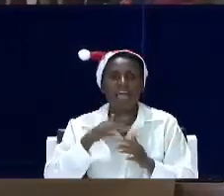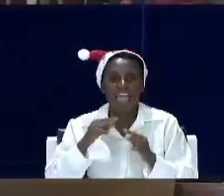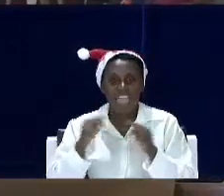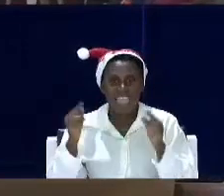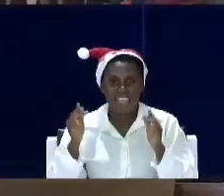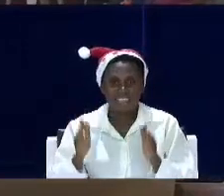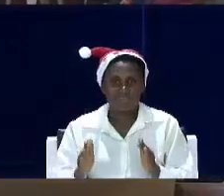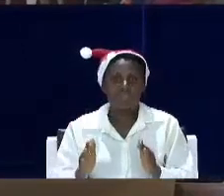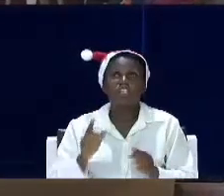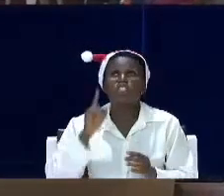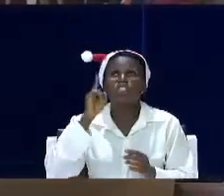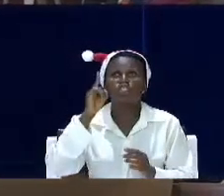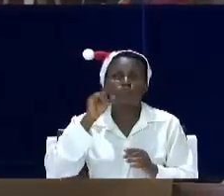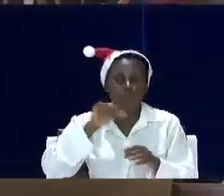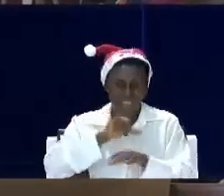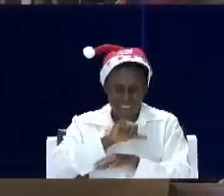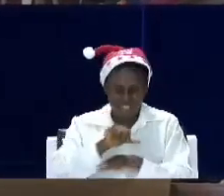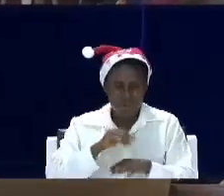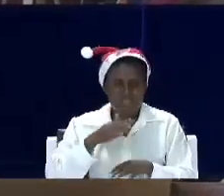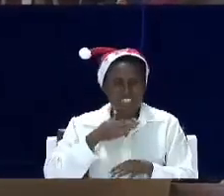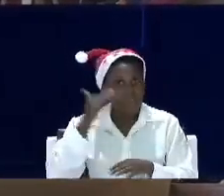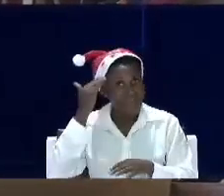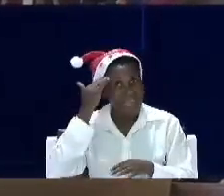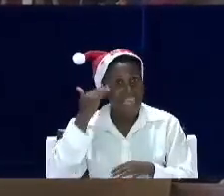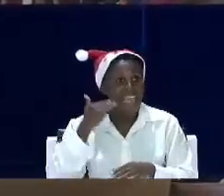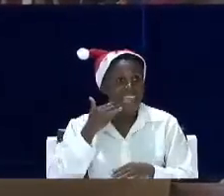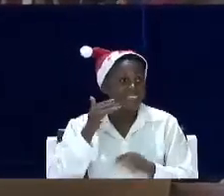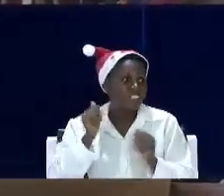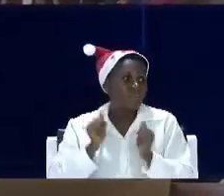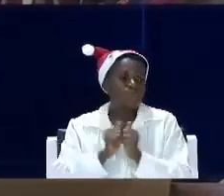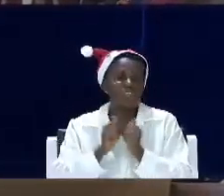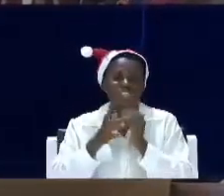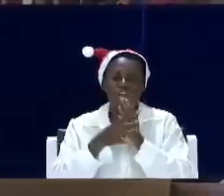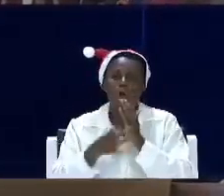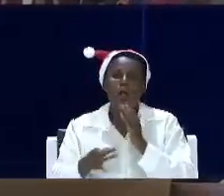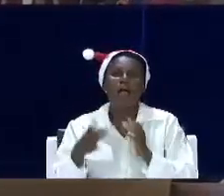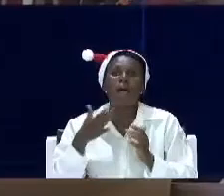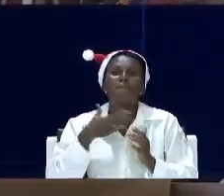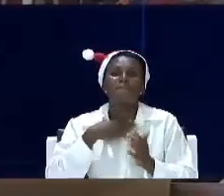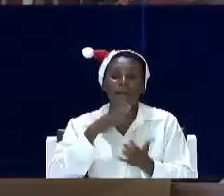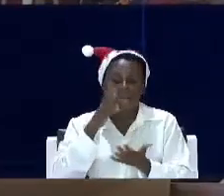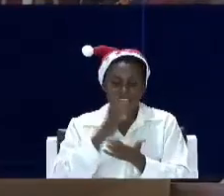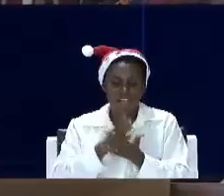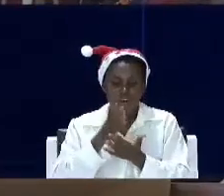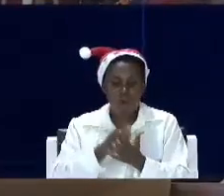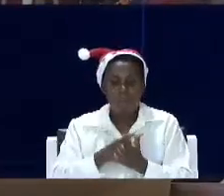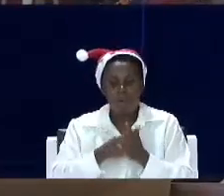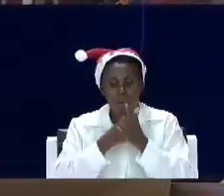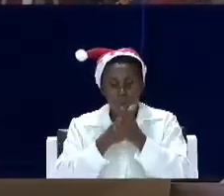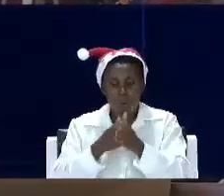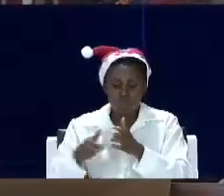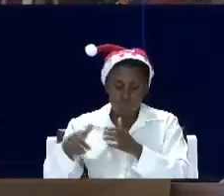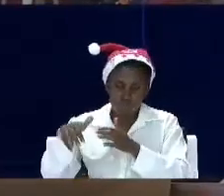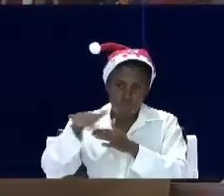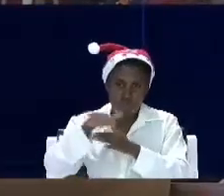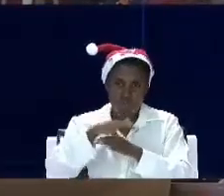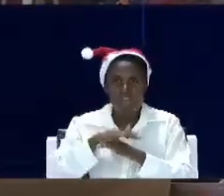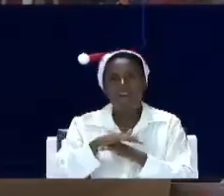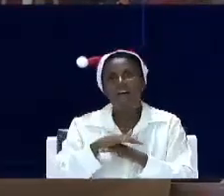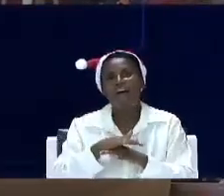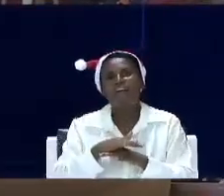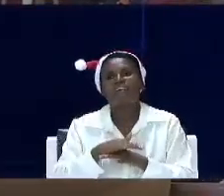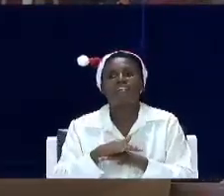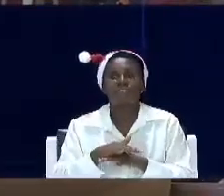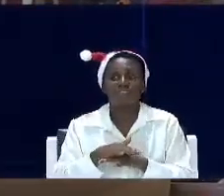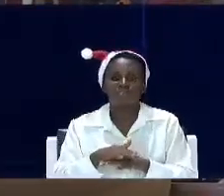You anoint my head with oil. My cup runs over. Put